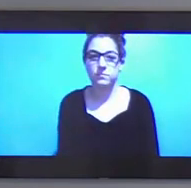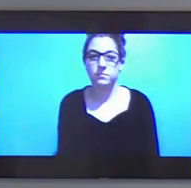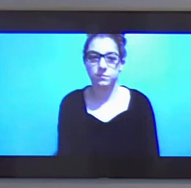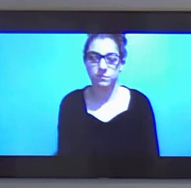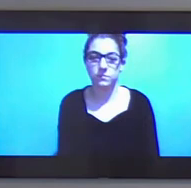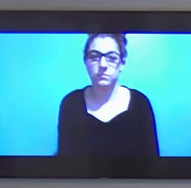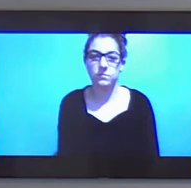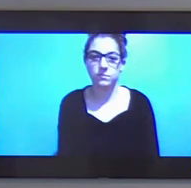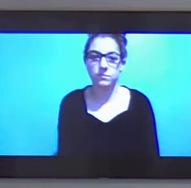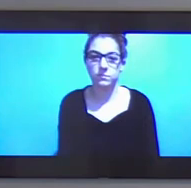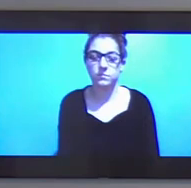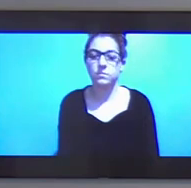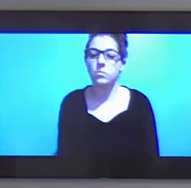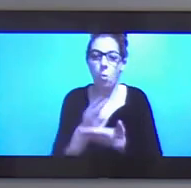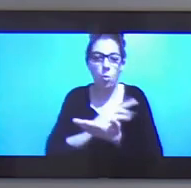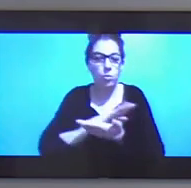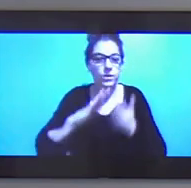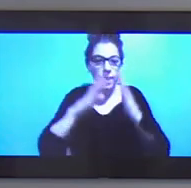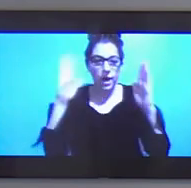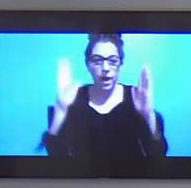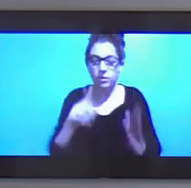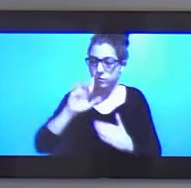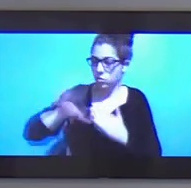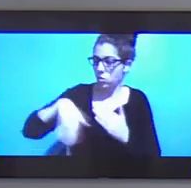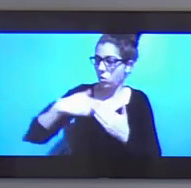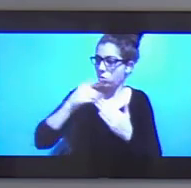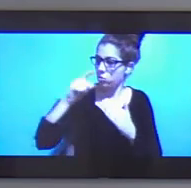For this holy house and for all who offer here their